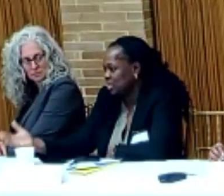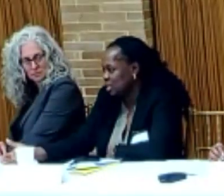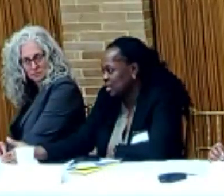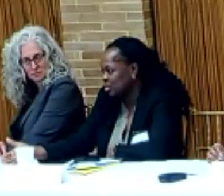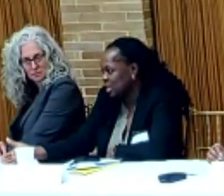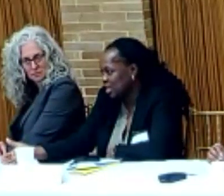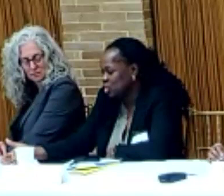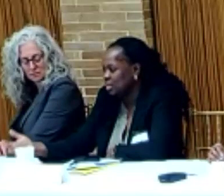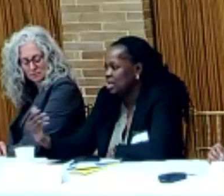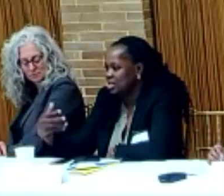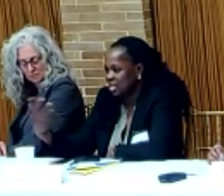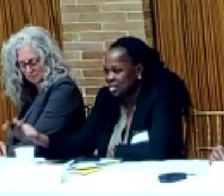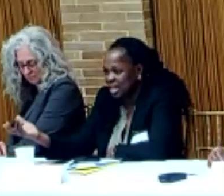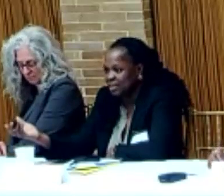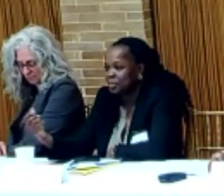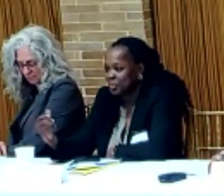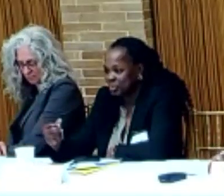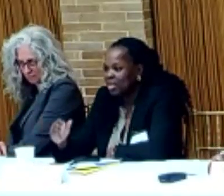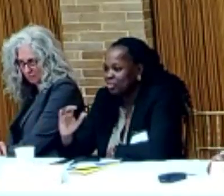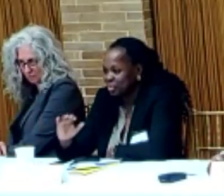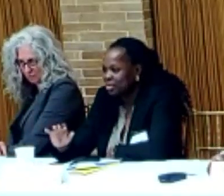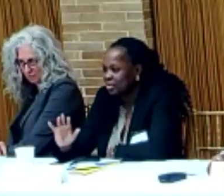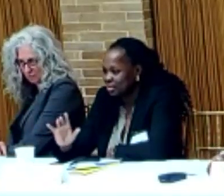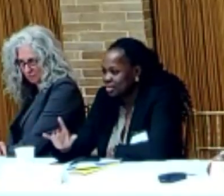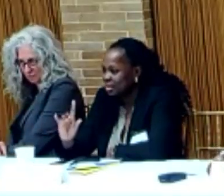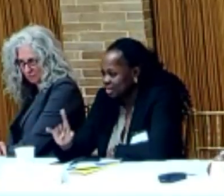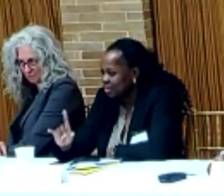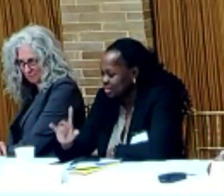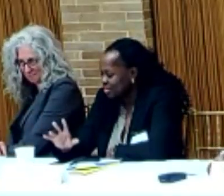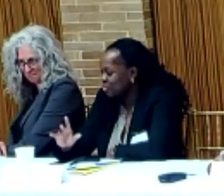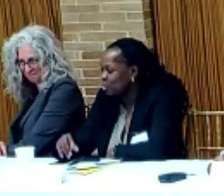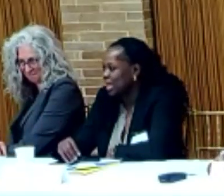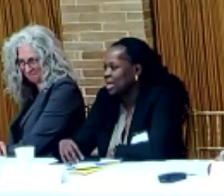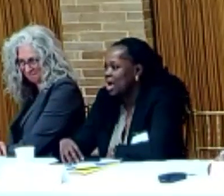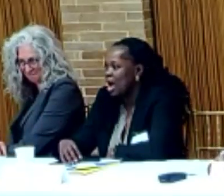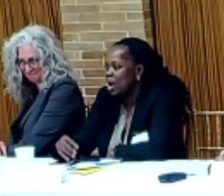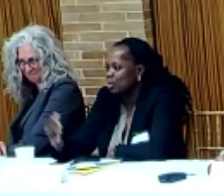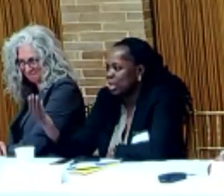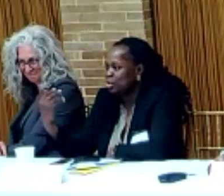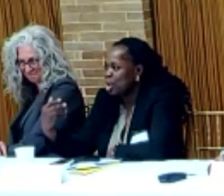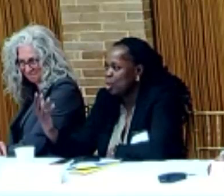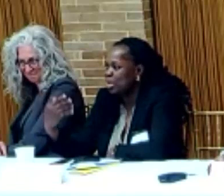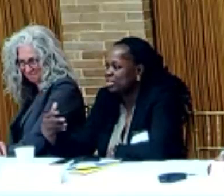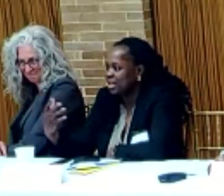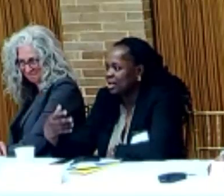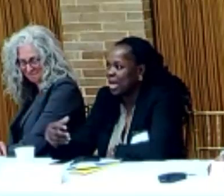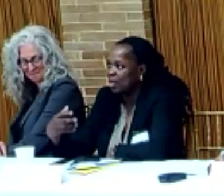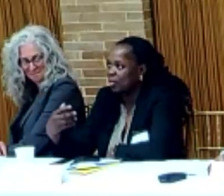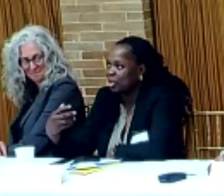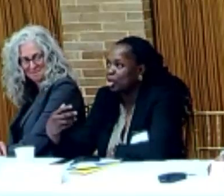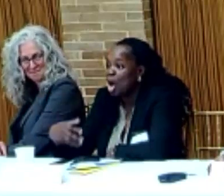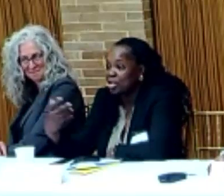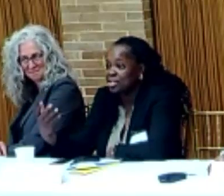agent and a sell's agent to the extent right um but you know when we think